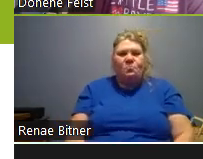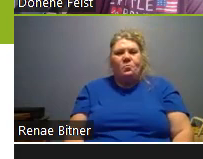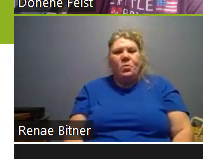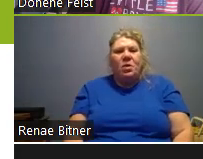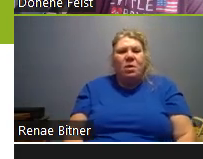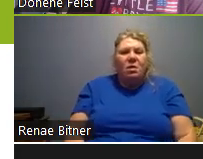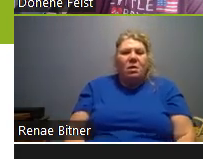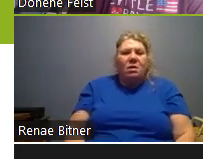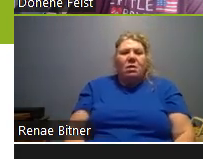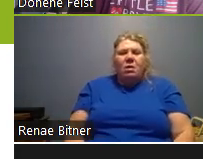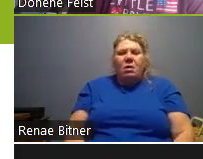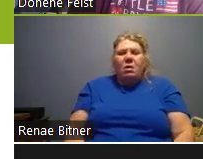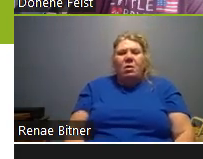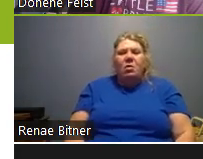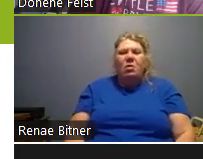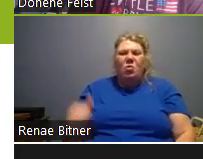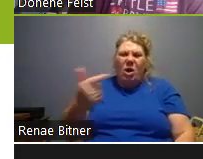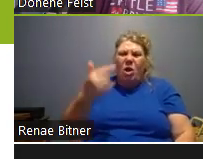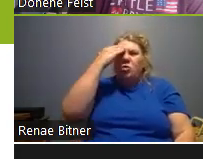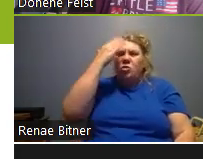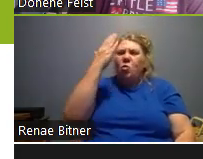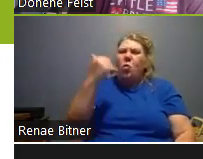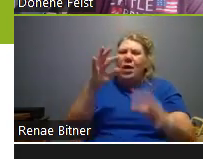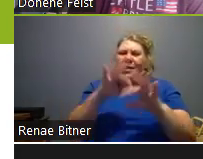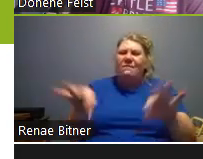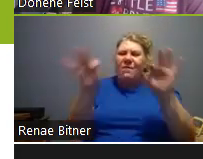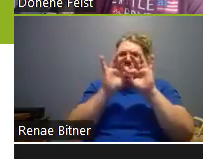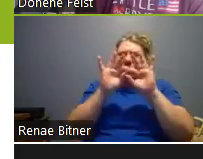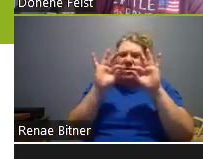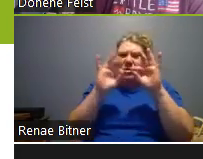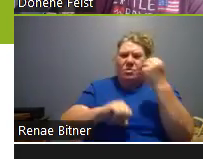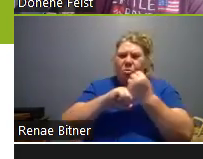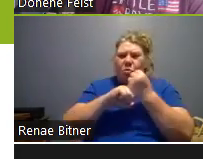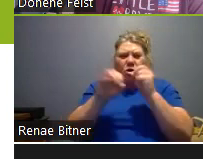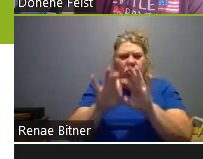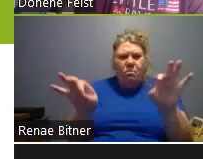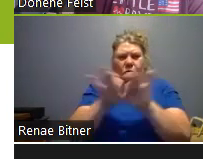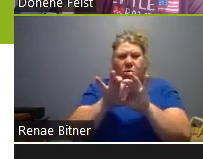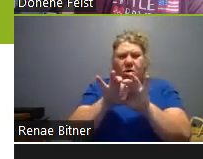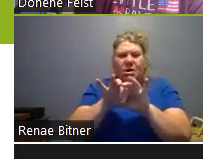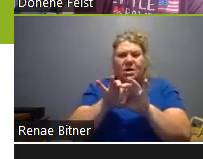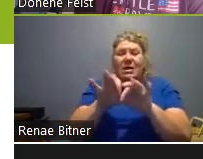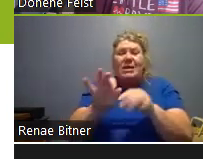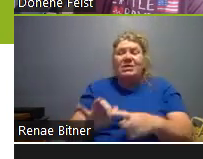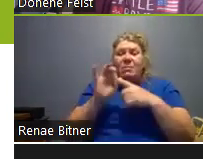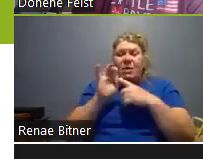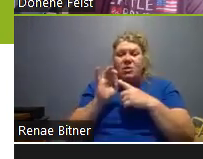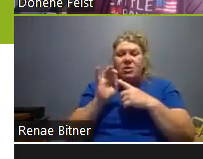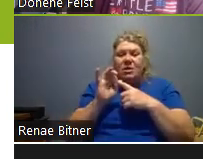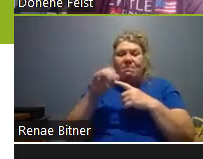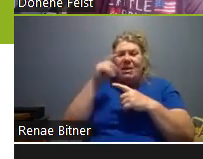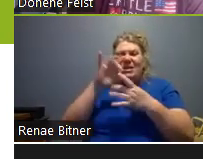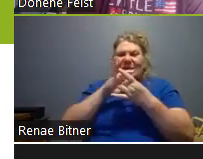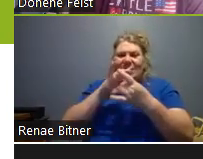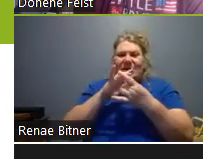So we all know why family support is so important, especially because it's